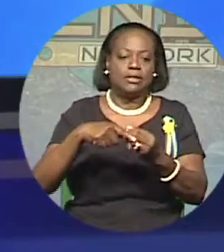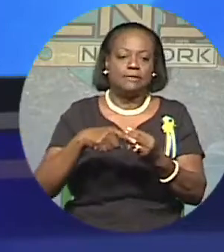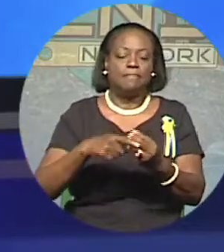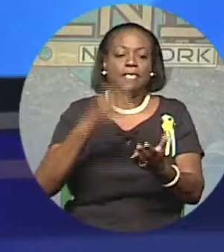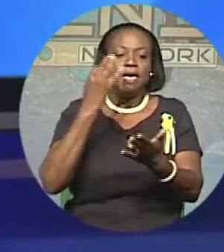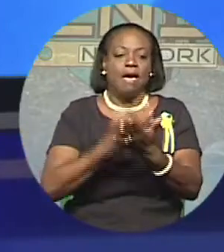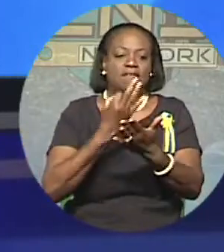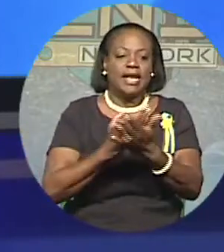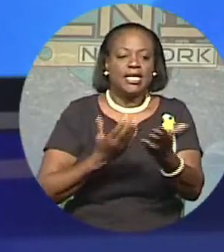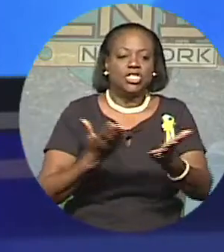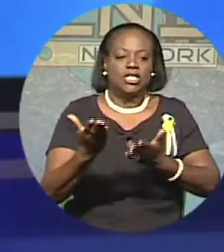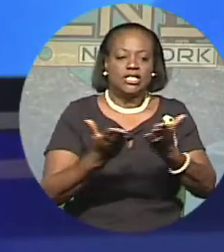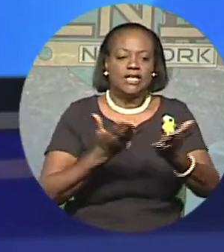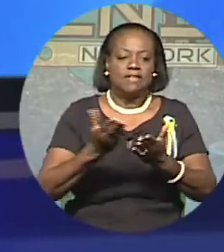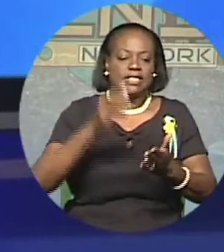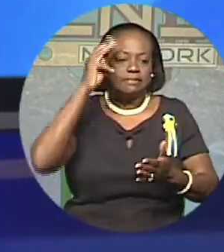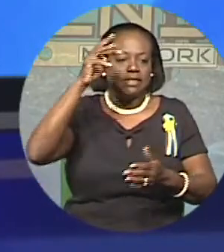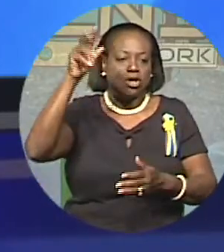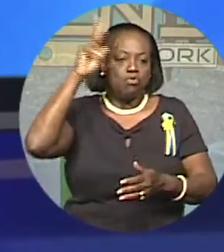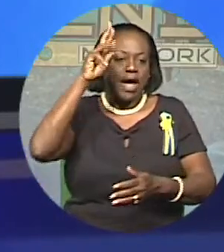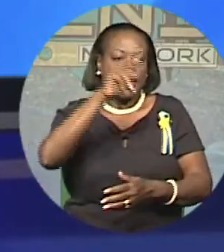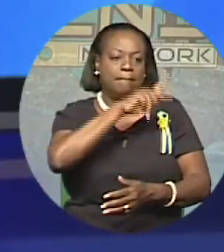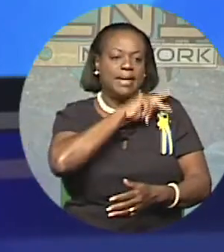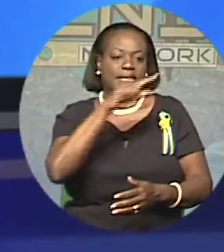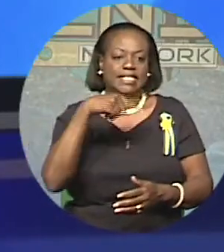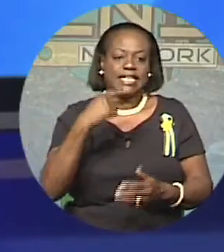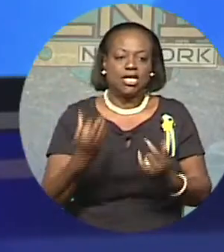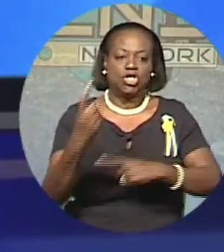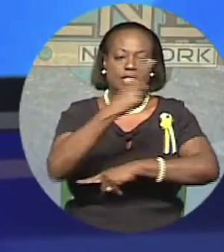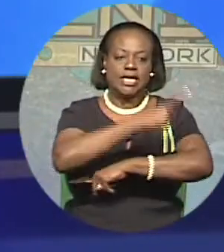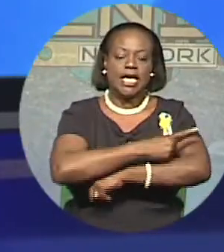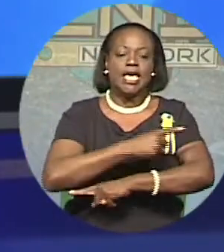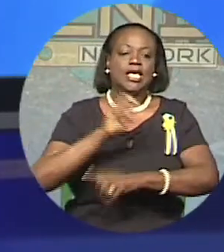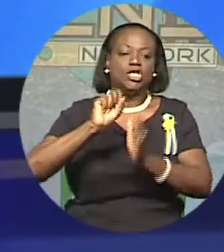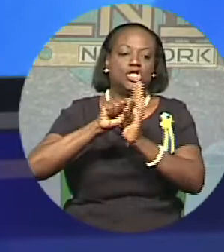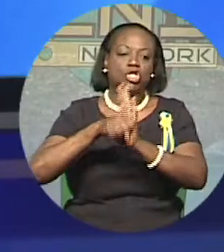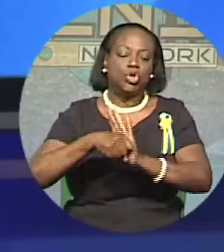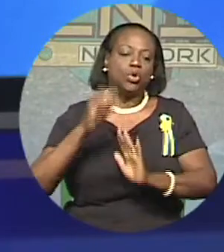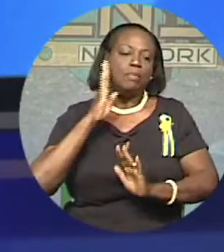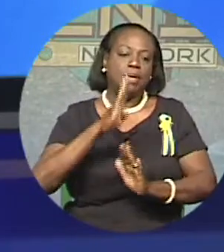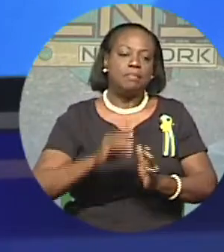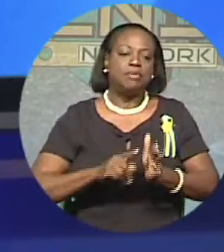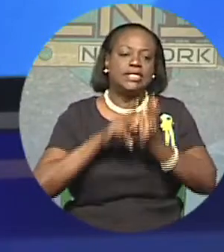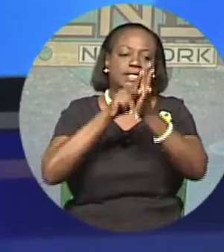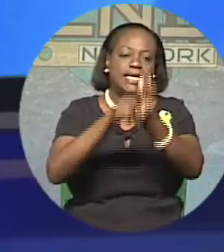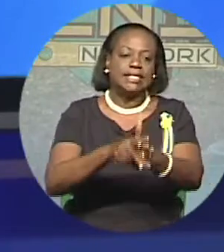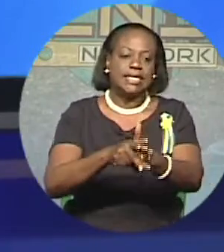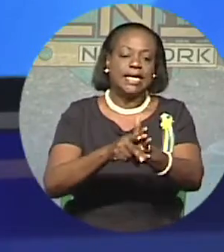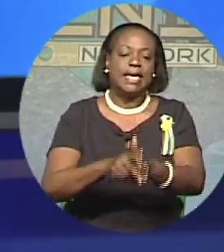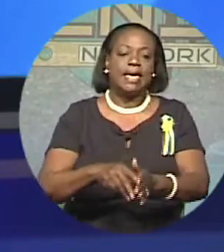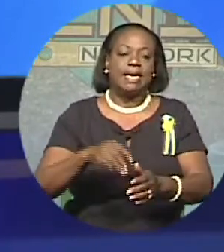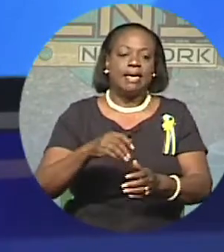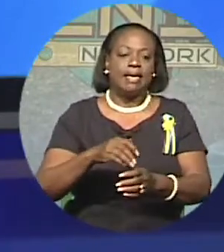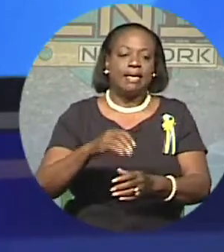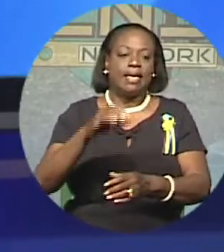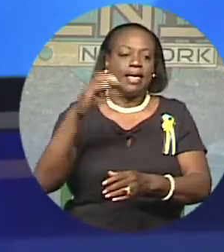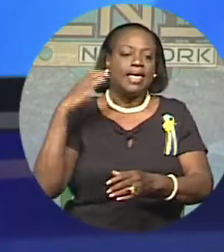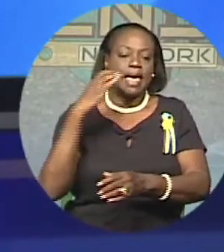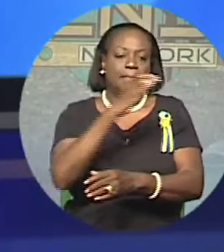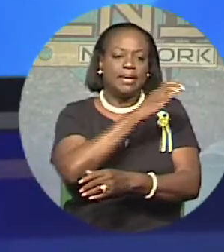Financial Services Minister Ryan Pinder said today he'll soon be presenting Cabinet with the latest developments on the